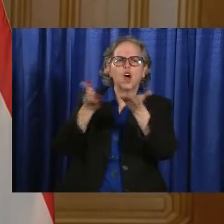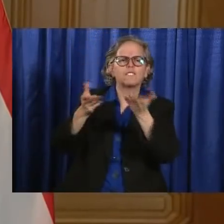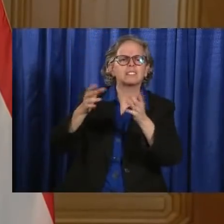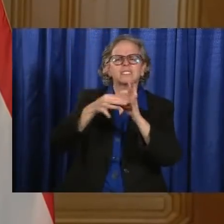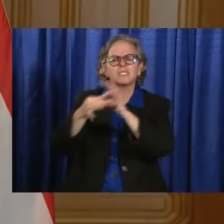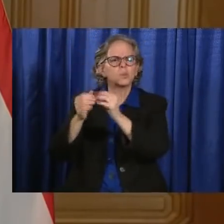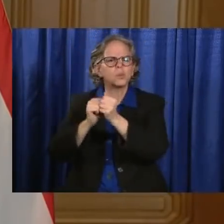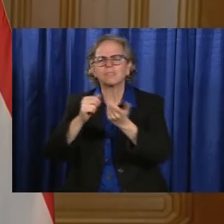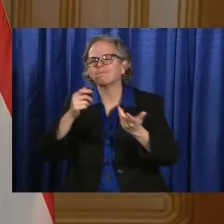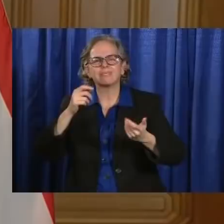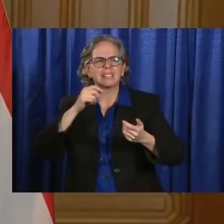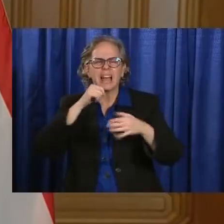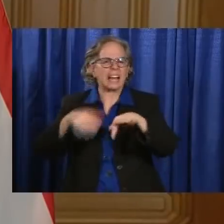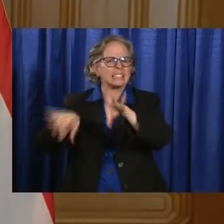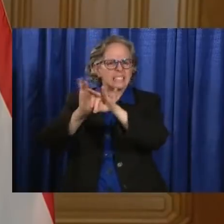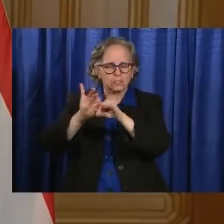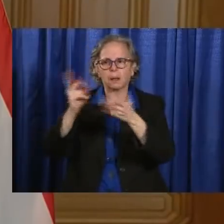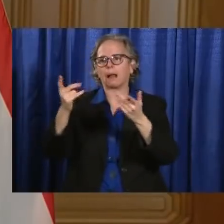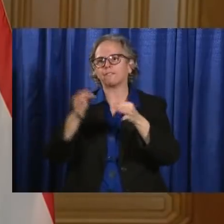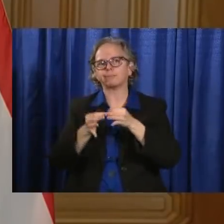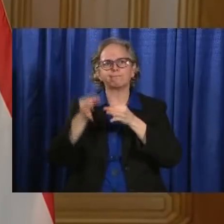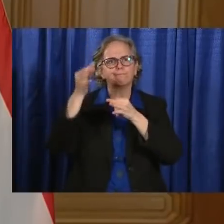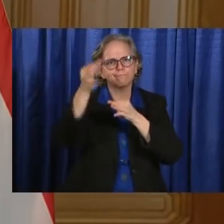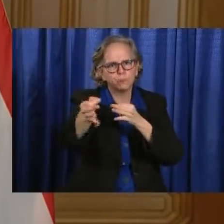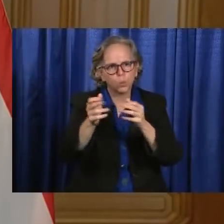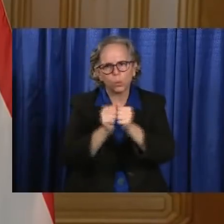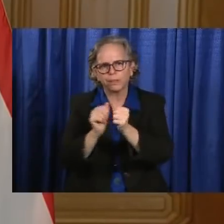day. We want to ensure that those who see